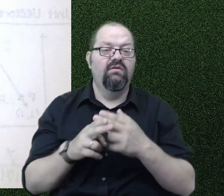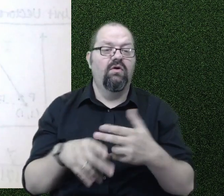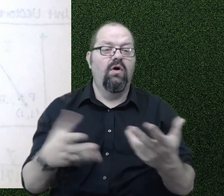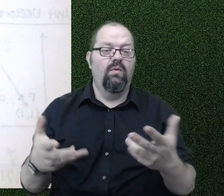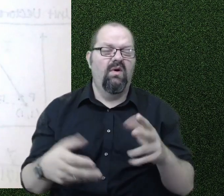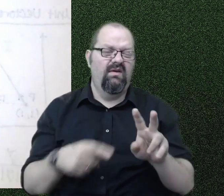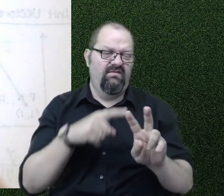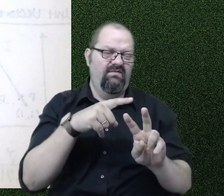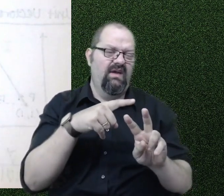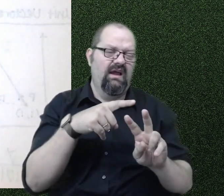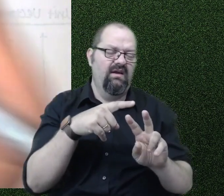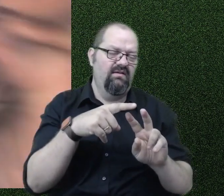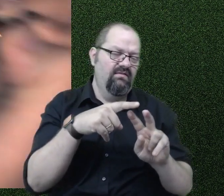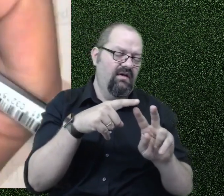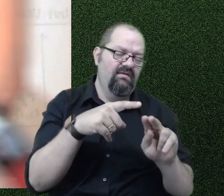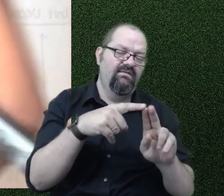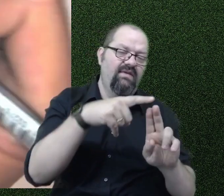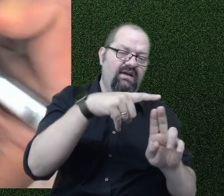u.